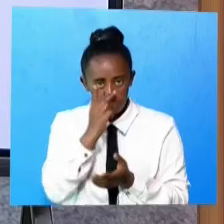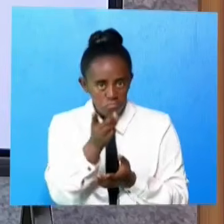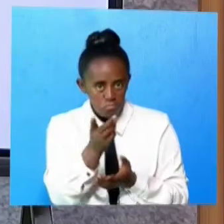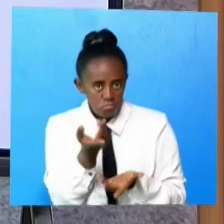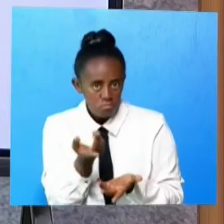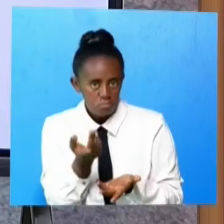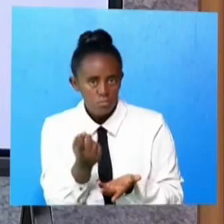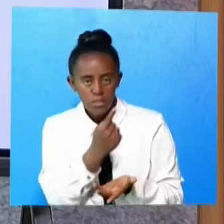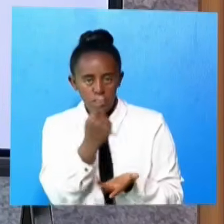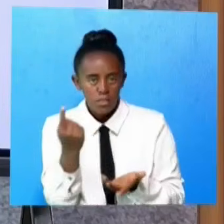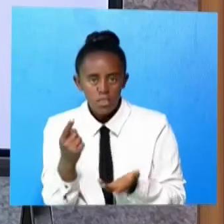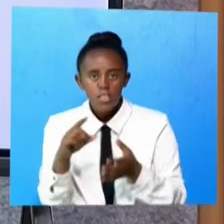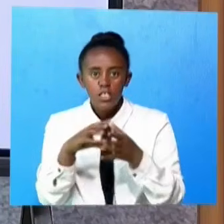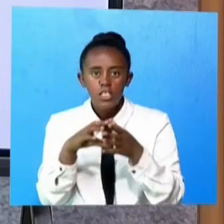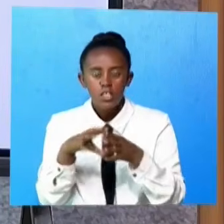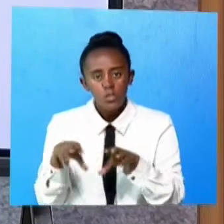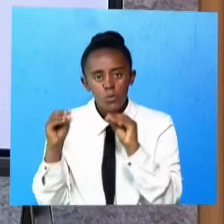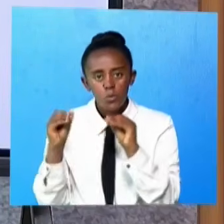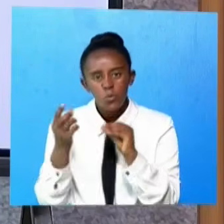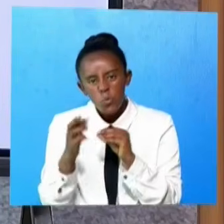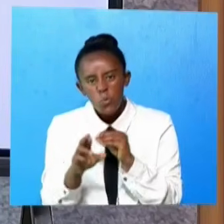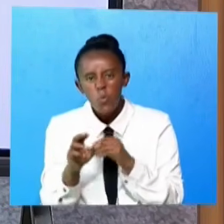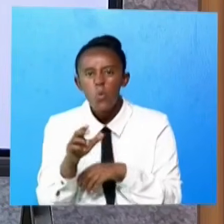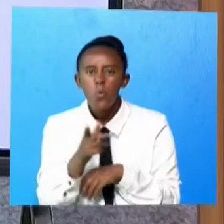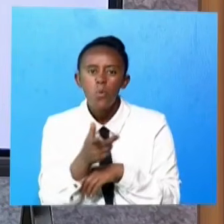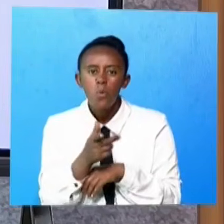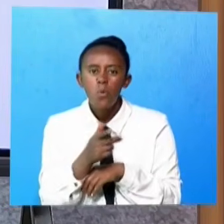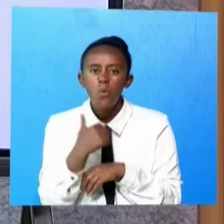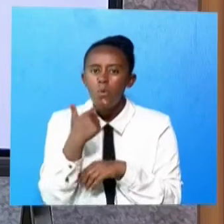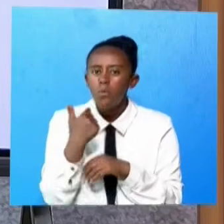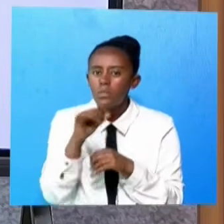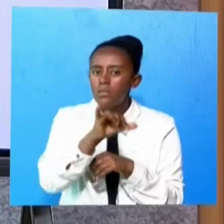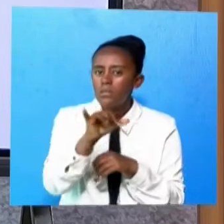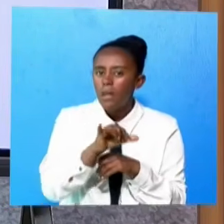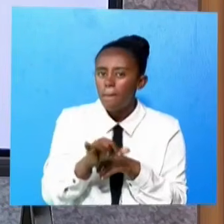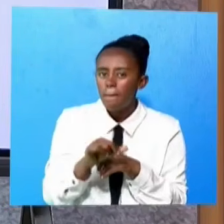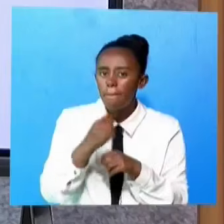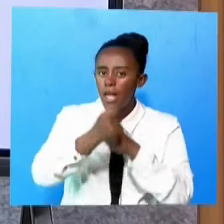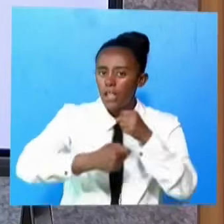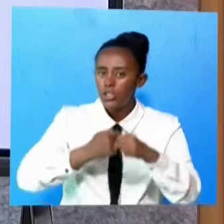some of the students or who are similar in their what? In their